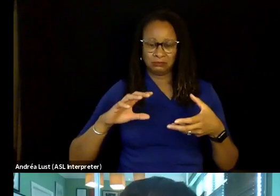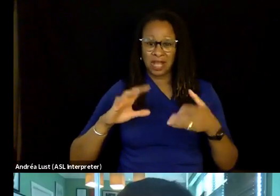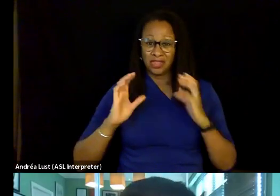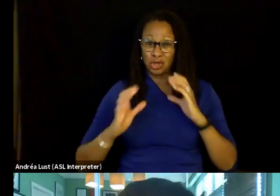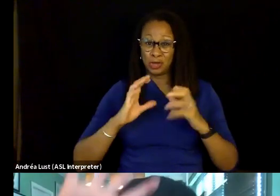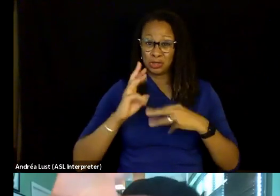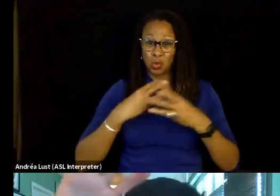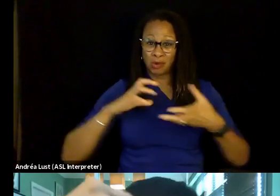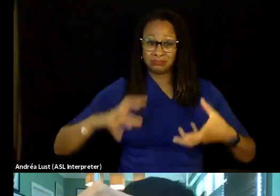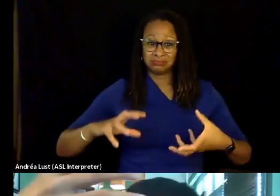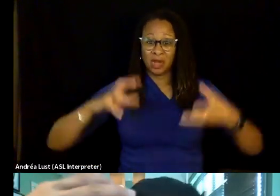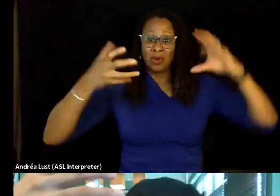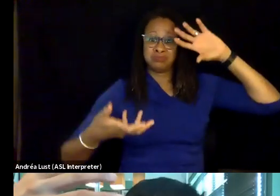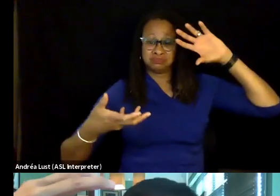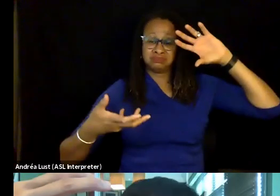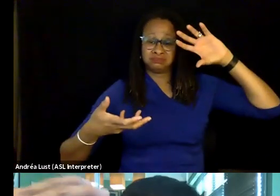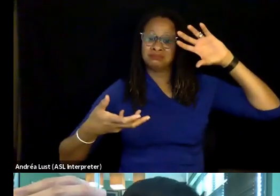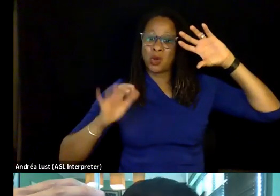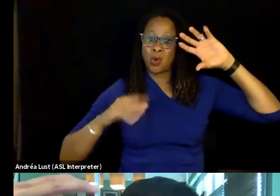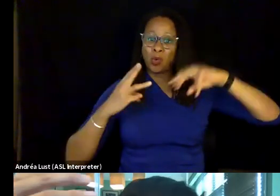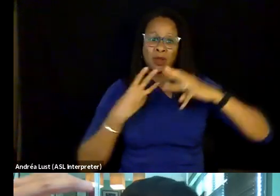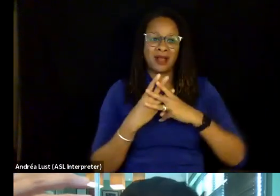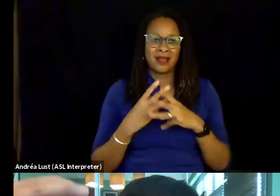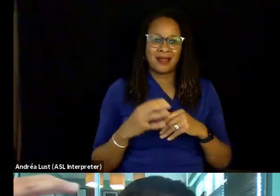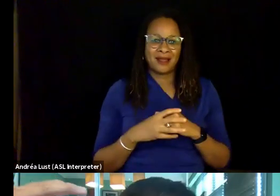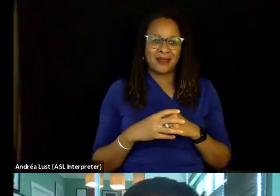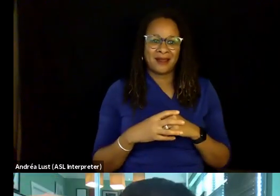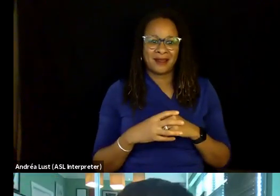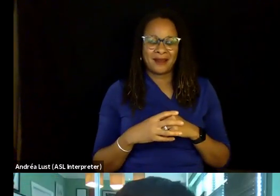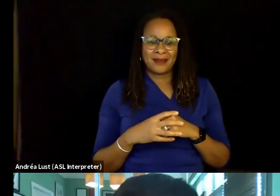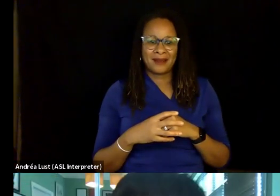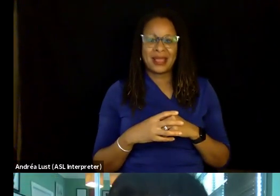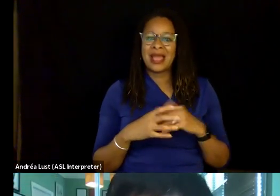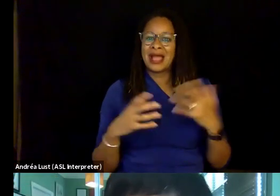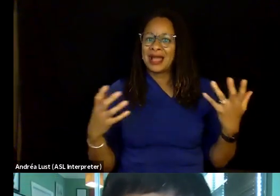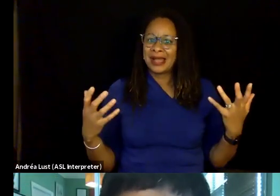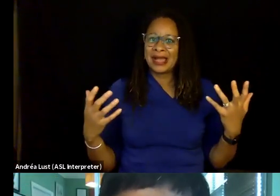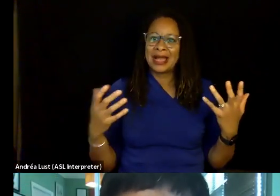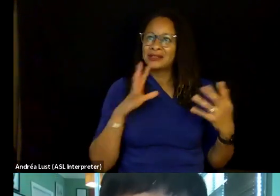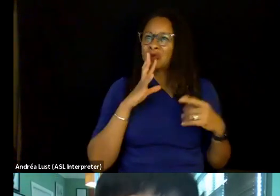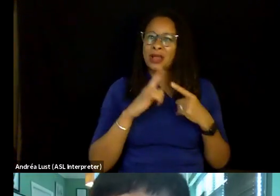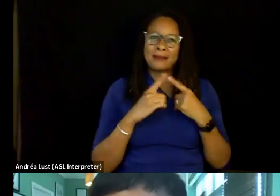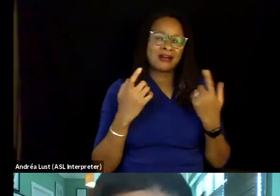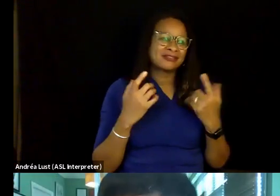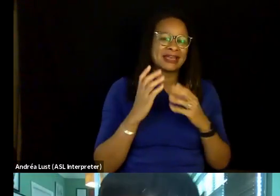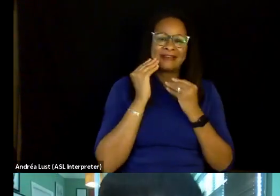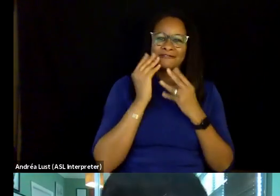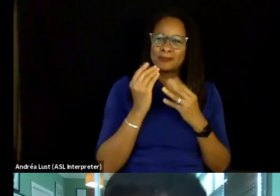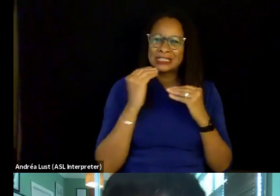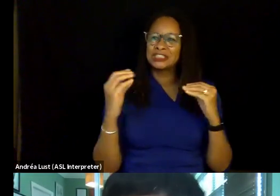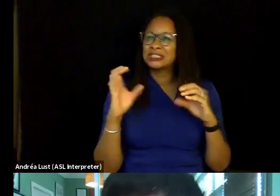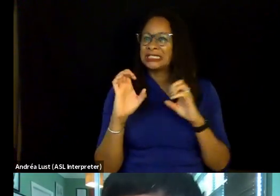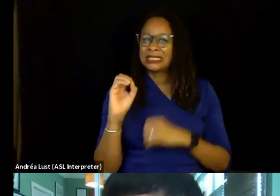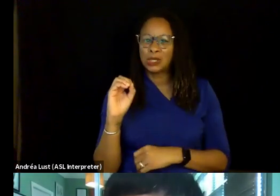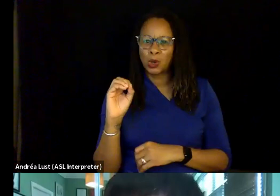in terms, sorry, that's the big, I spend so much time obsessed about the information ecosystem and how there is no